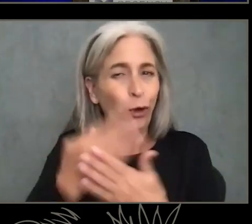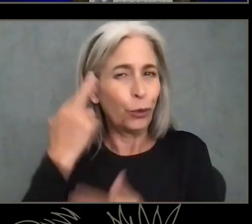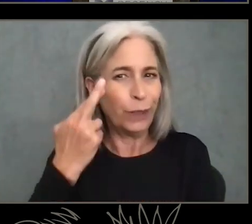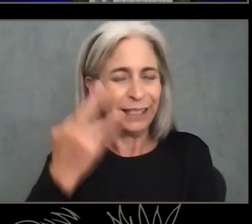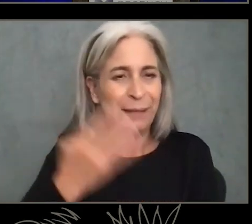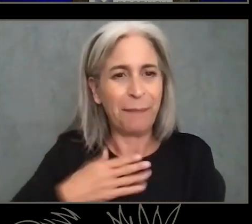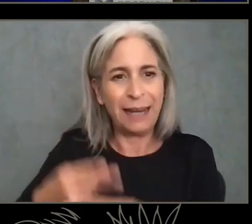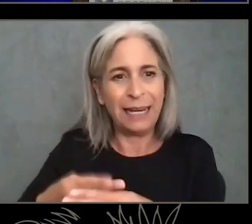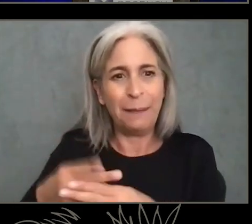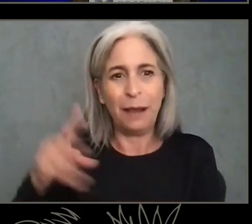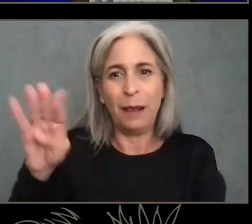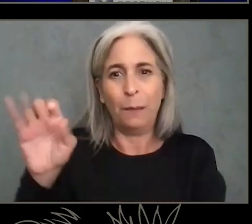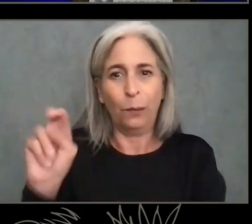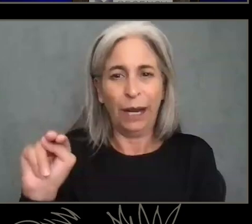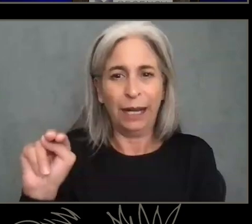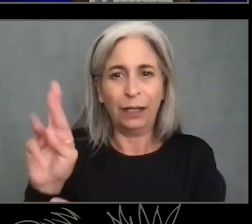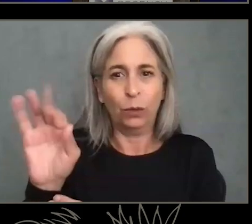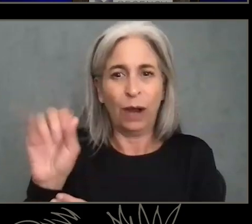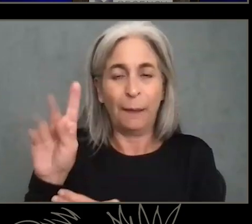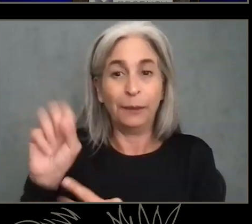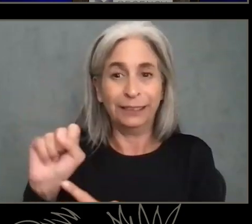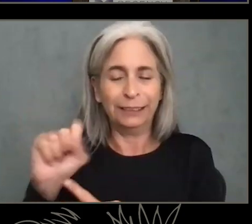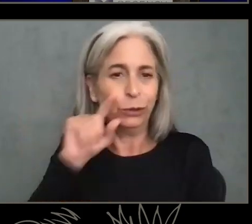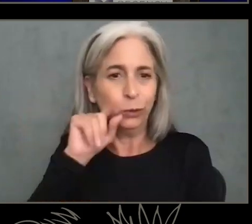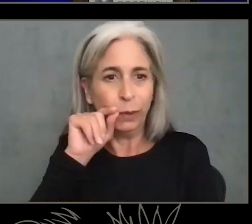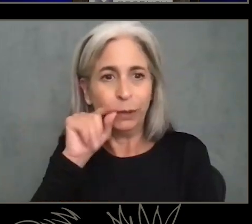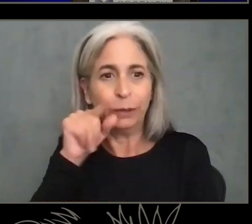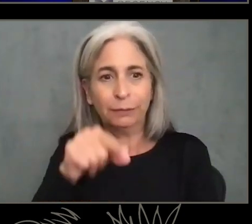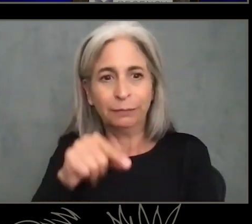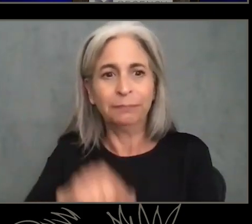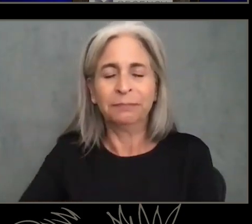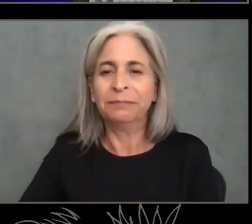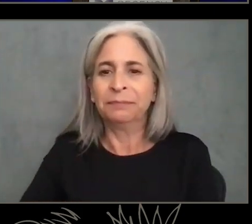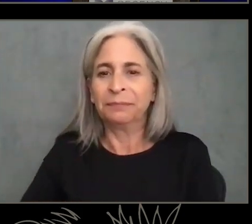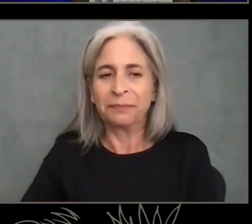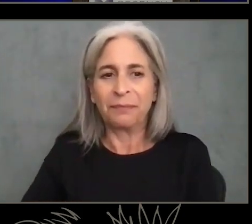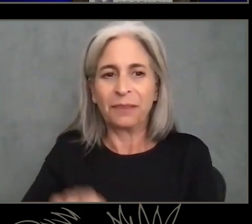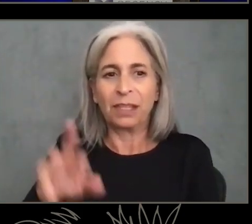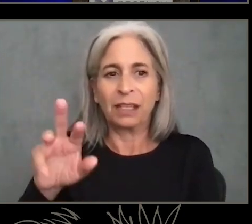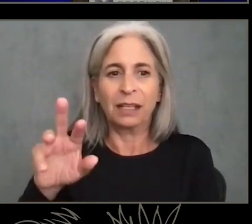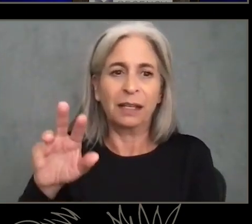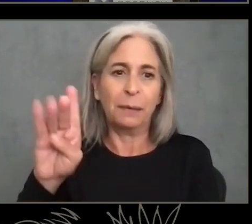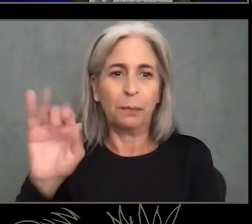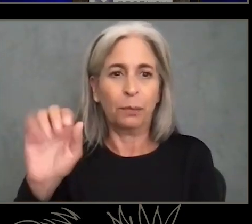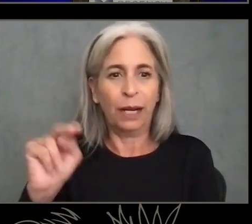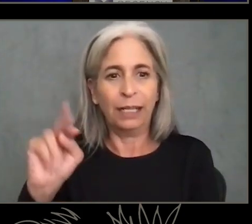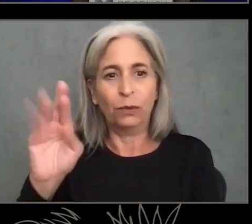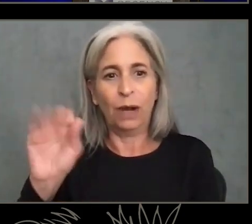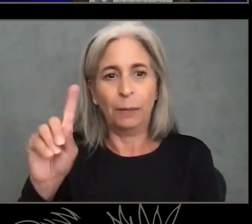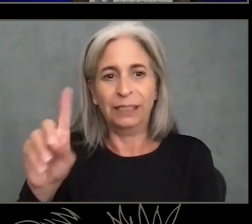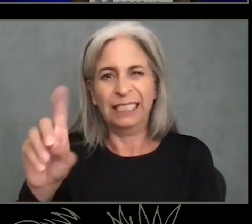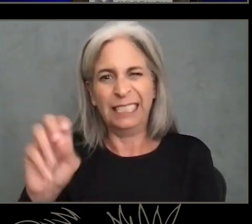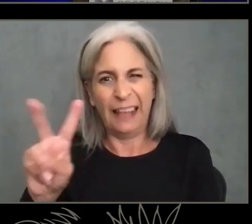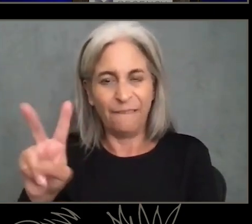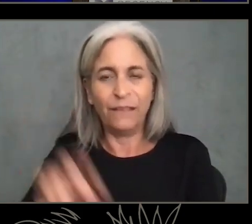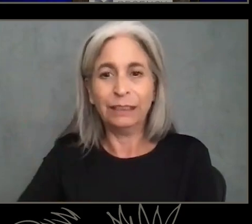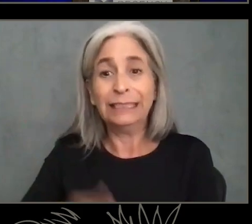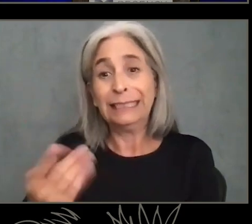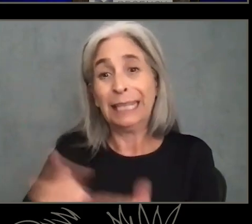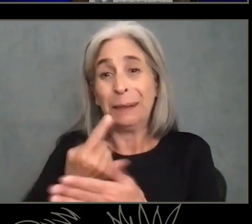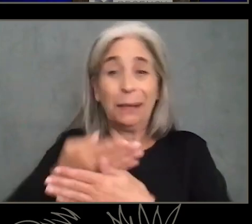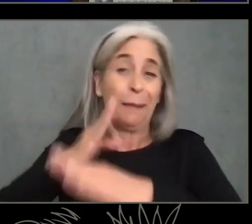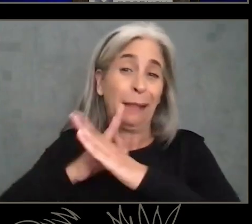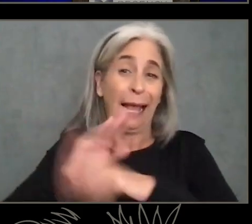My name is Brandon Roberts. You can follow me on Twitter at Brandon T. Roberts, or I tweet out GIFs. I talk about sports. I block people sometimes,